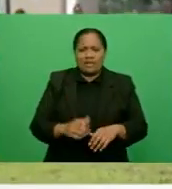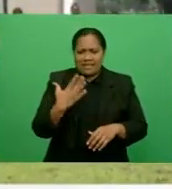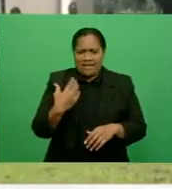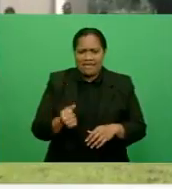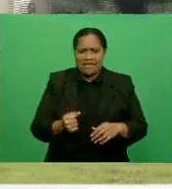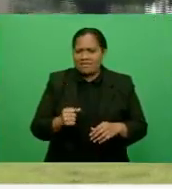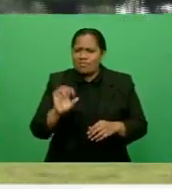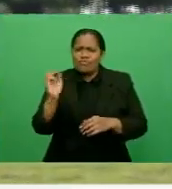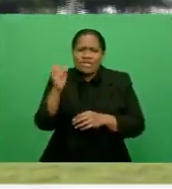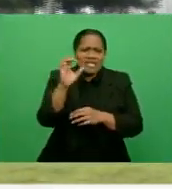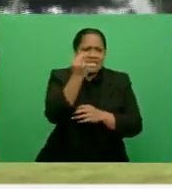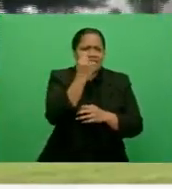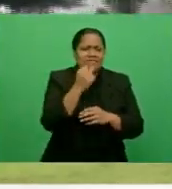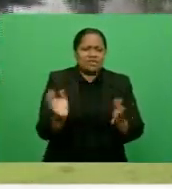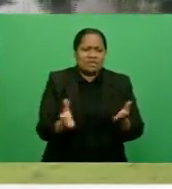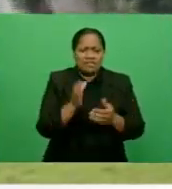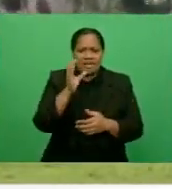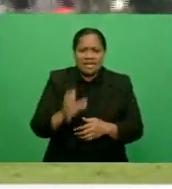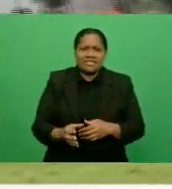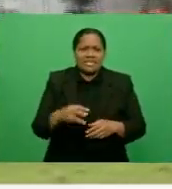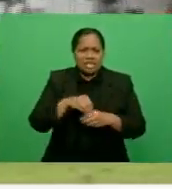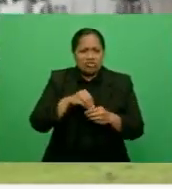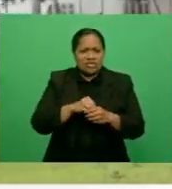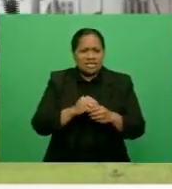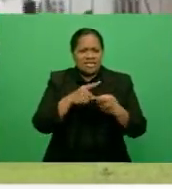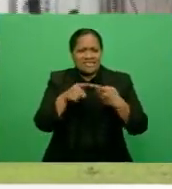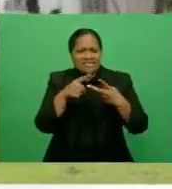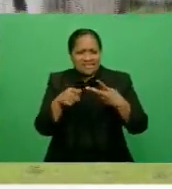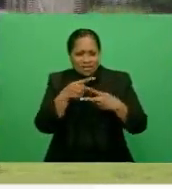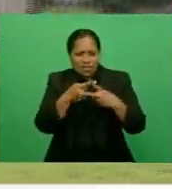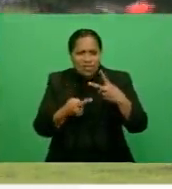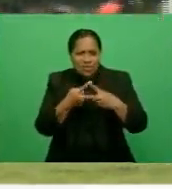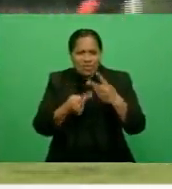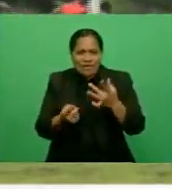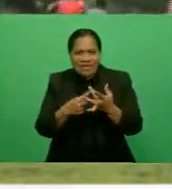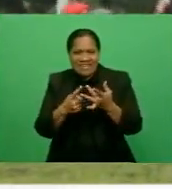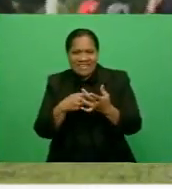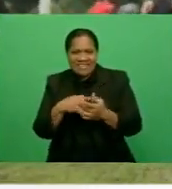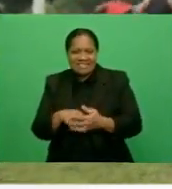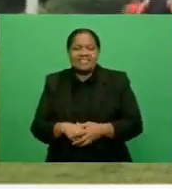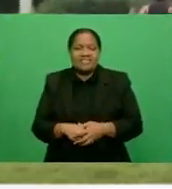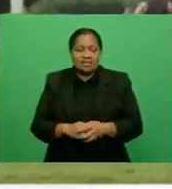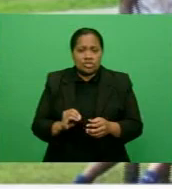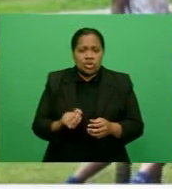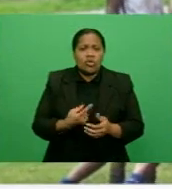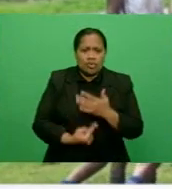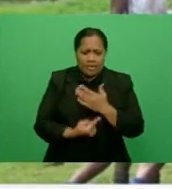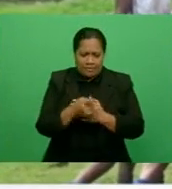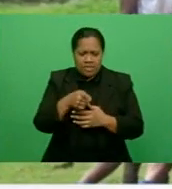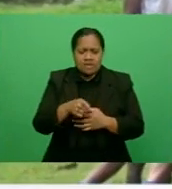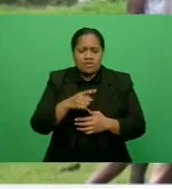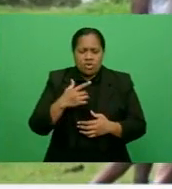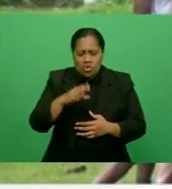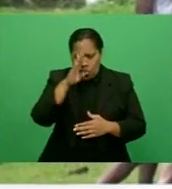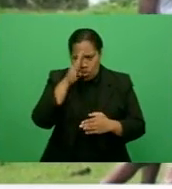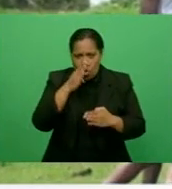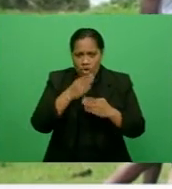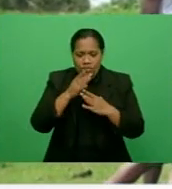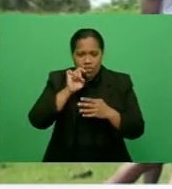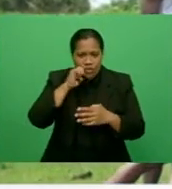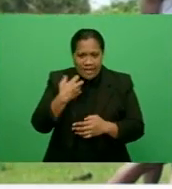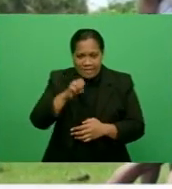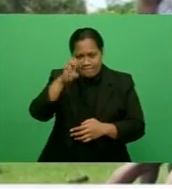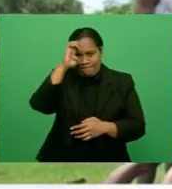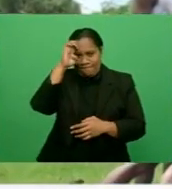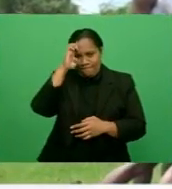Seven stars Setereki Mbitiniata and Samuel Ambale. With that in mind, the side hopes to live up to the expectations of